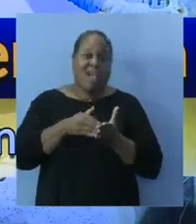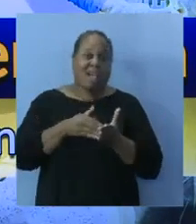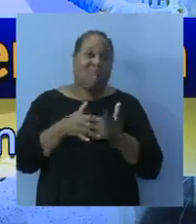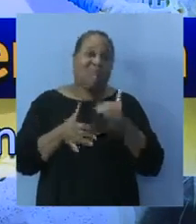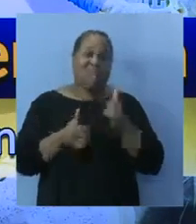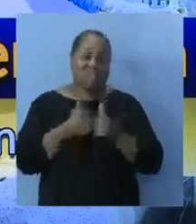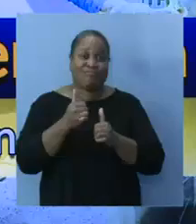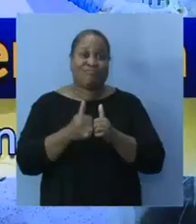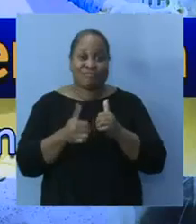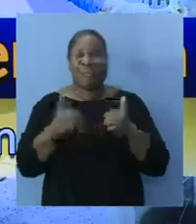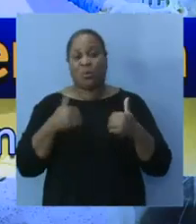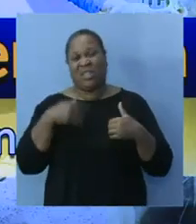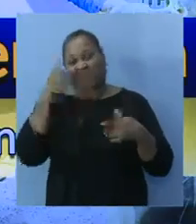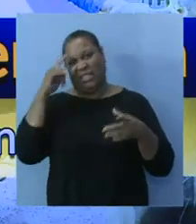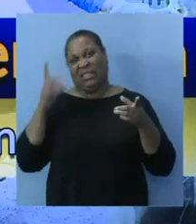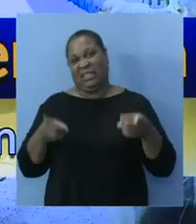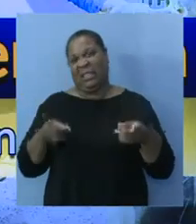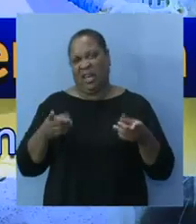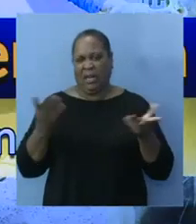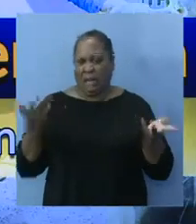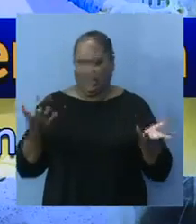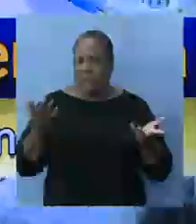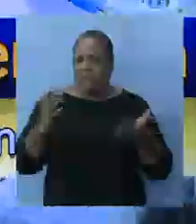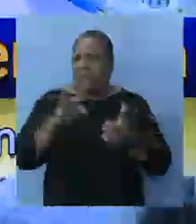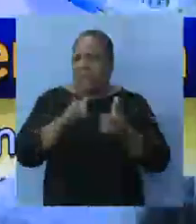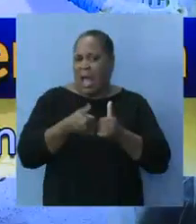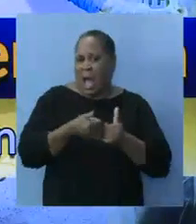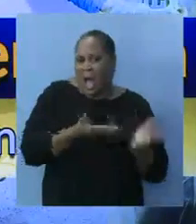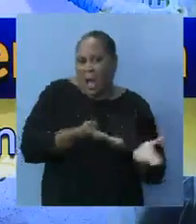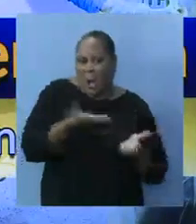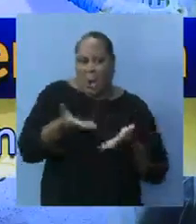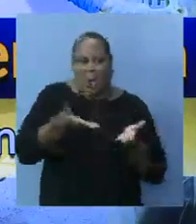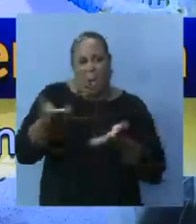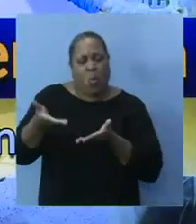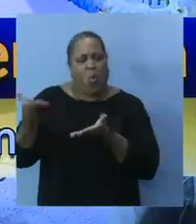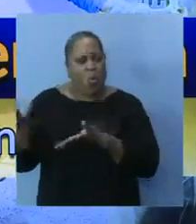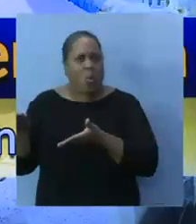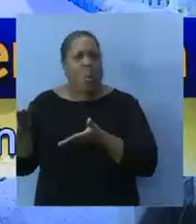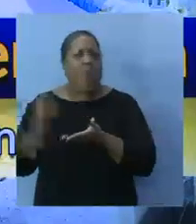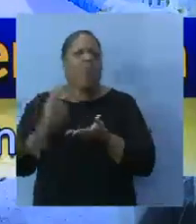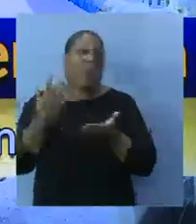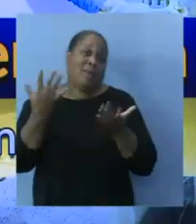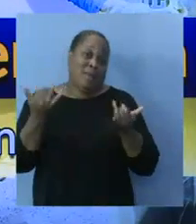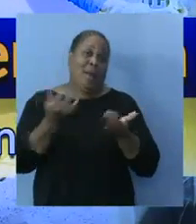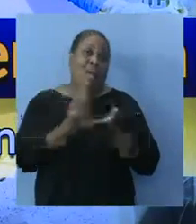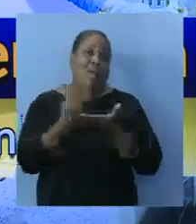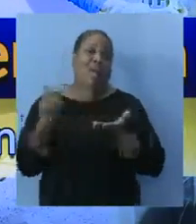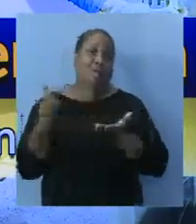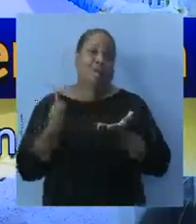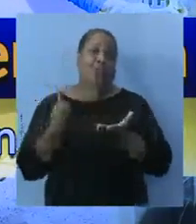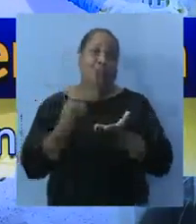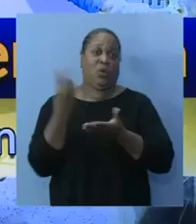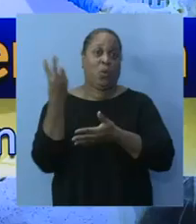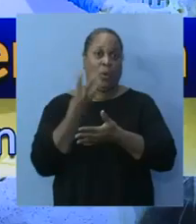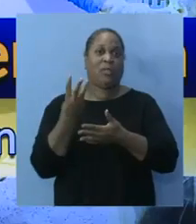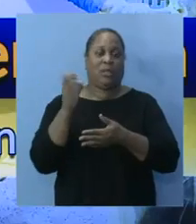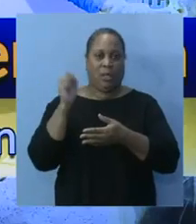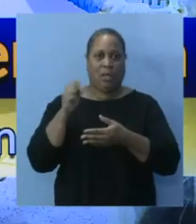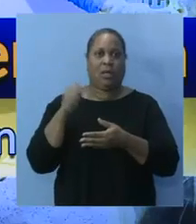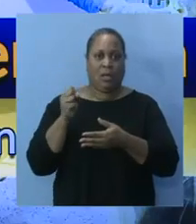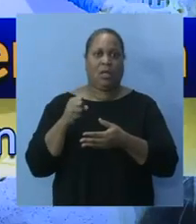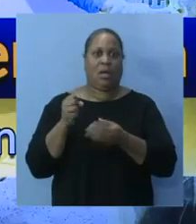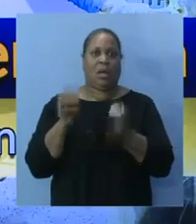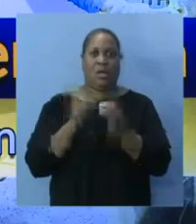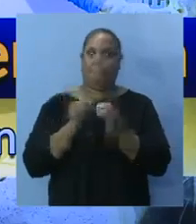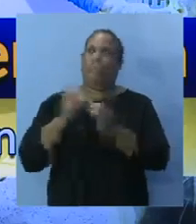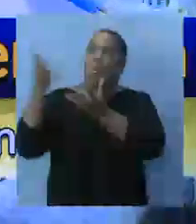which that we had to decide on how those were going to be allocated. As I said, last week, Wednesday, we were given the indication that we were going